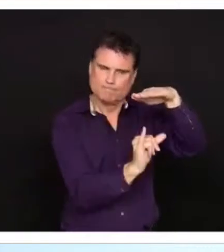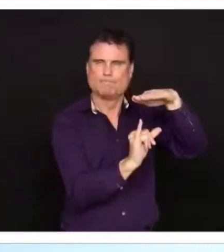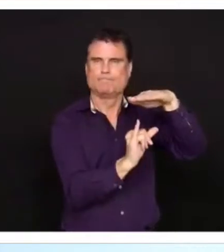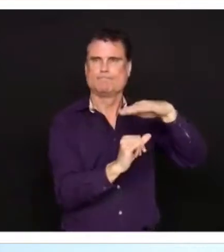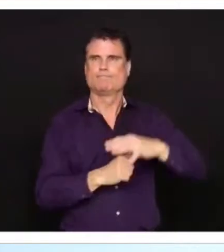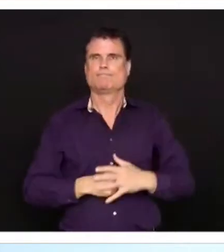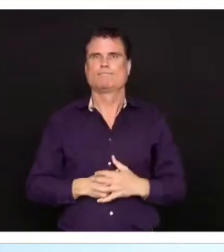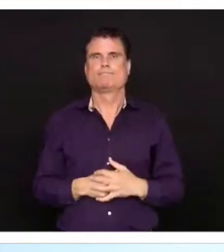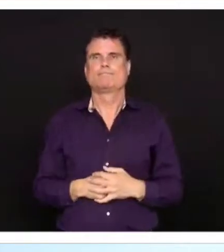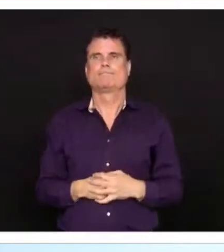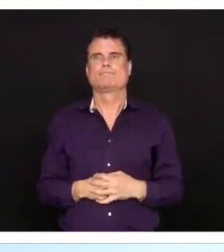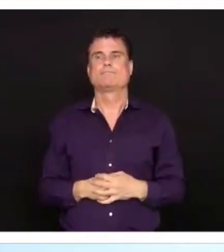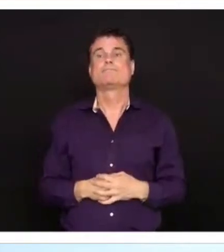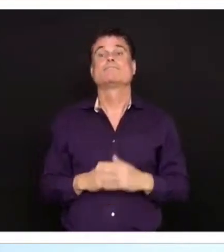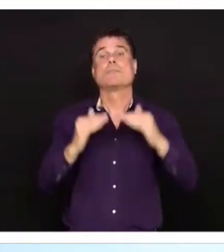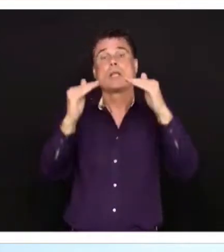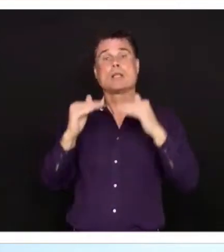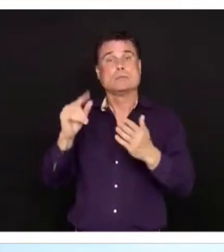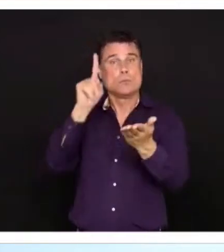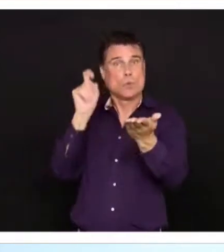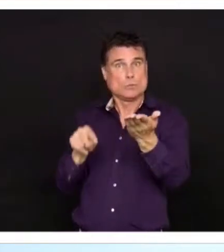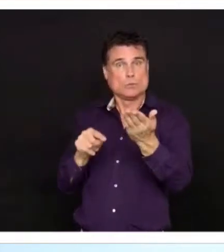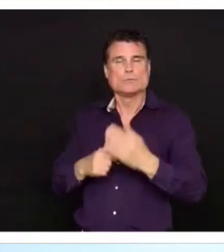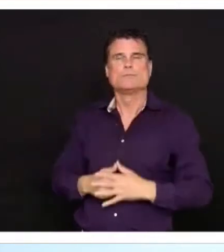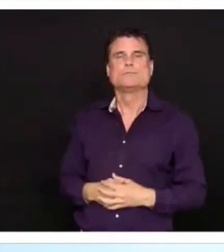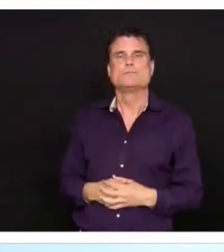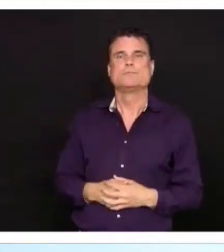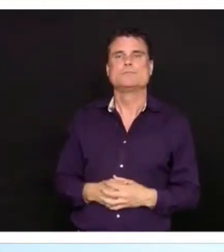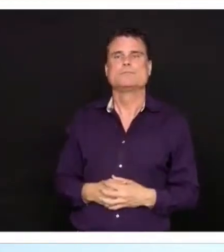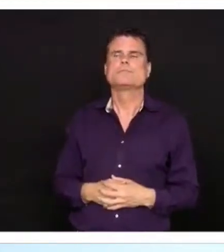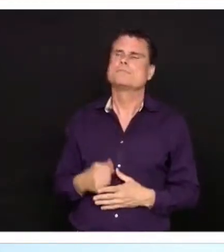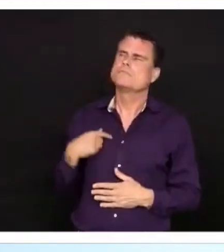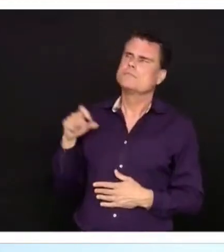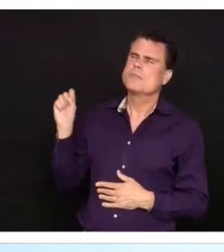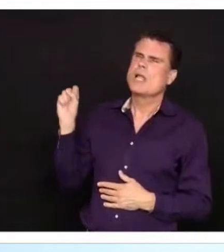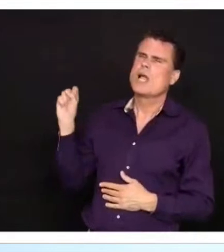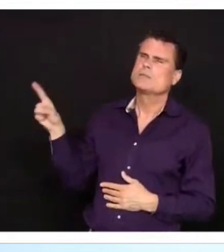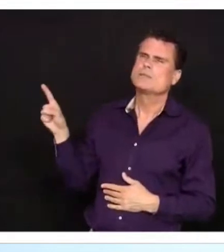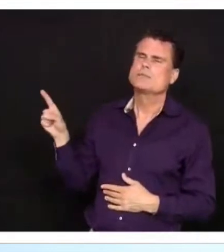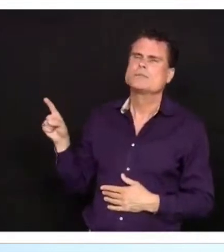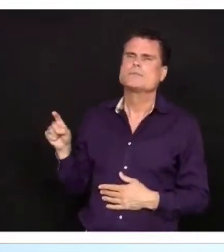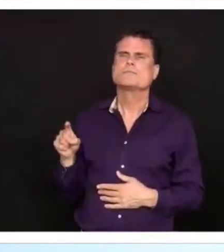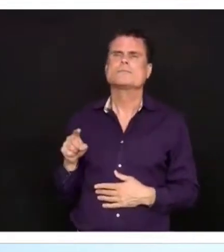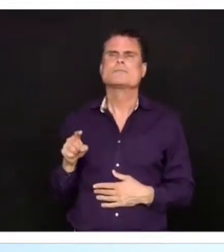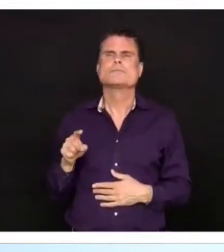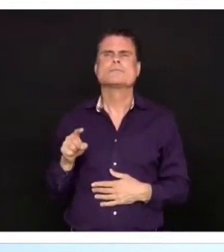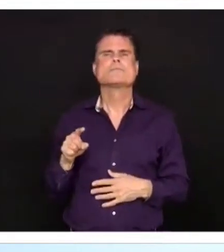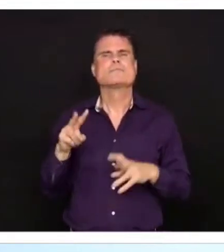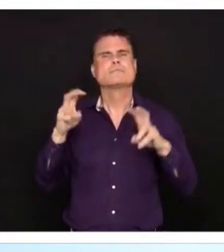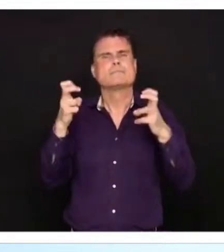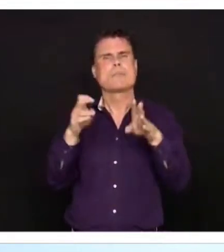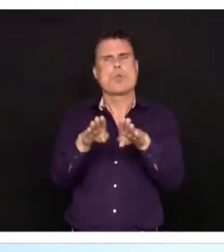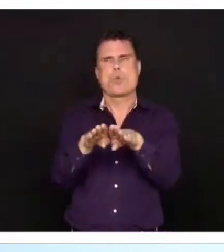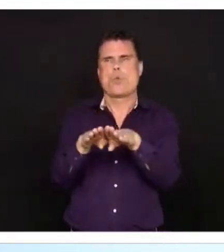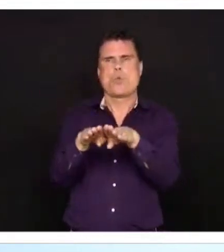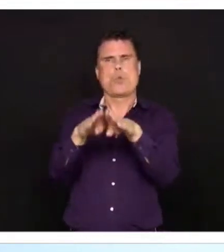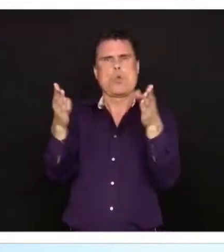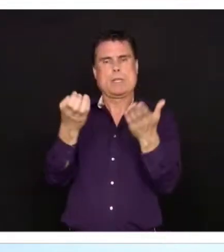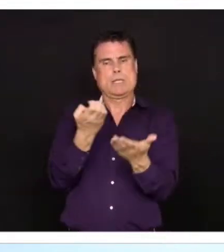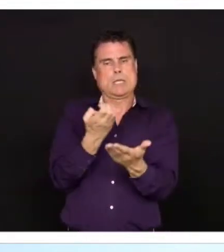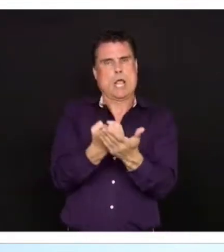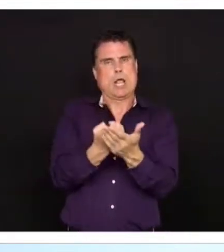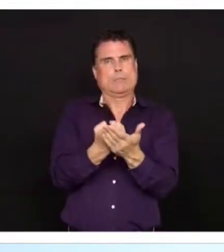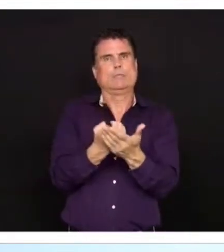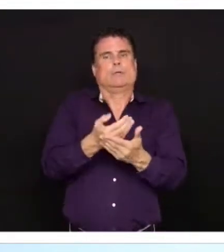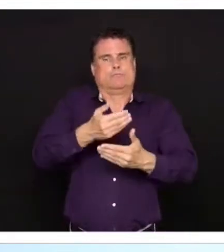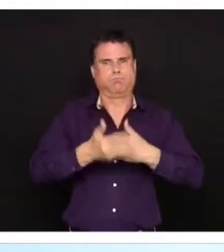restrictions are the best candidates for being lifted, and or which sectors of the economy might